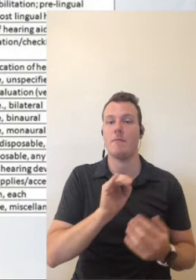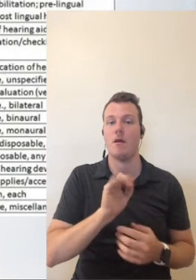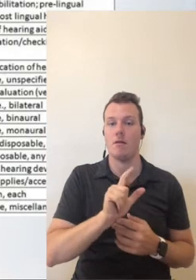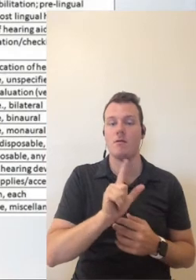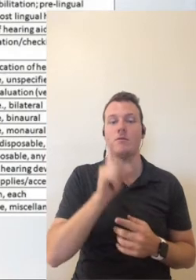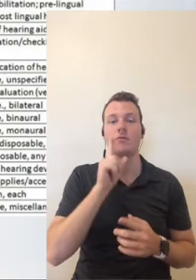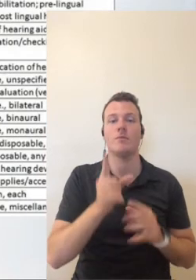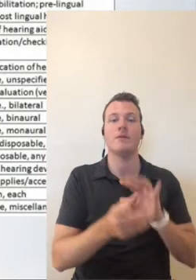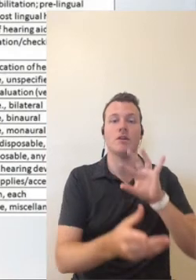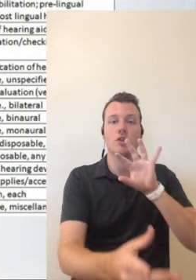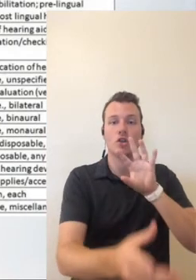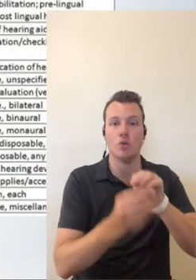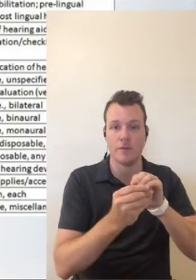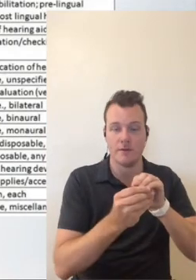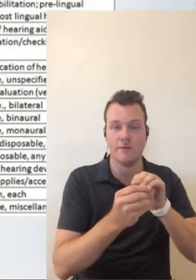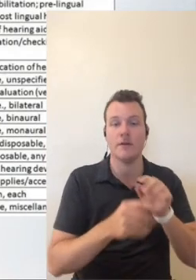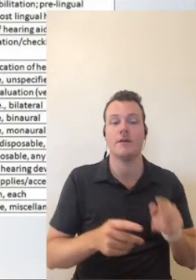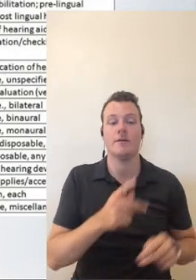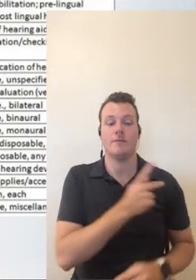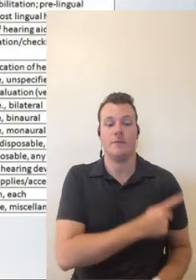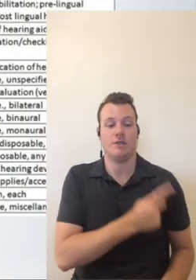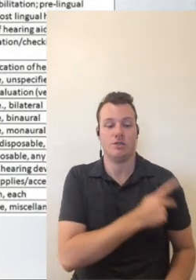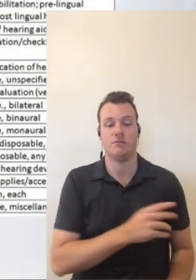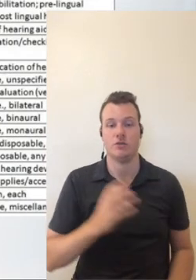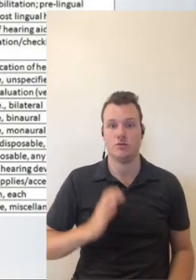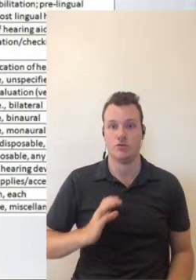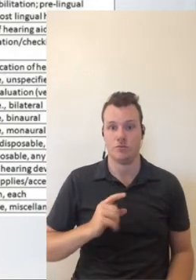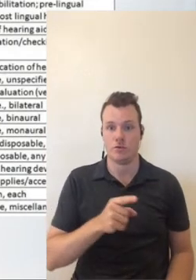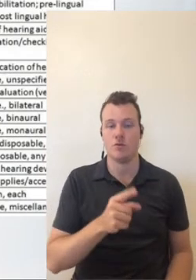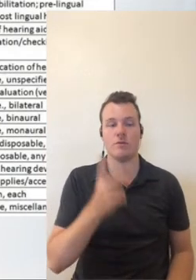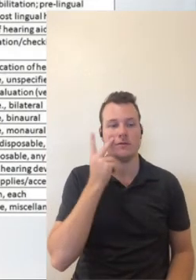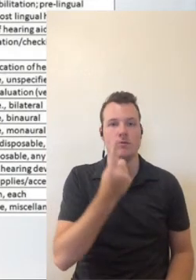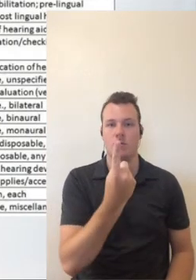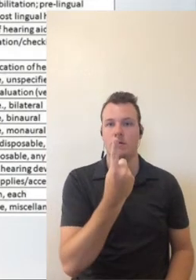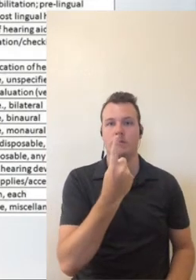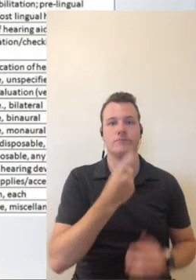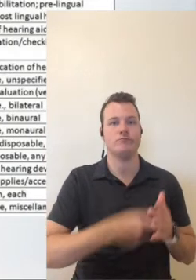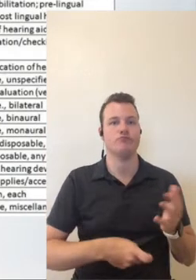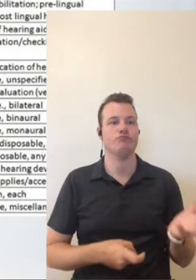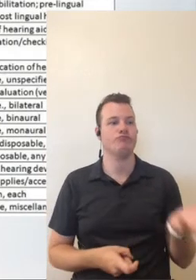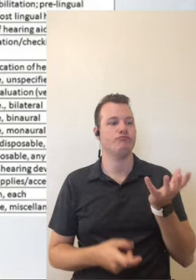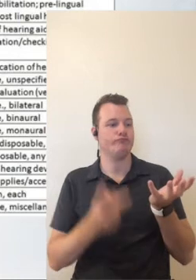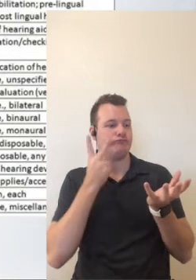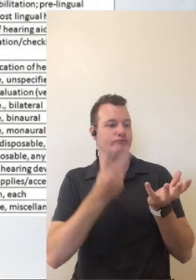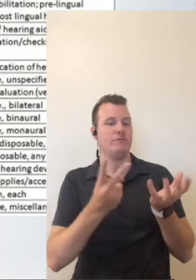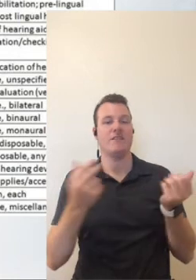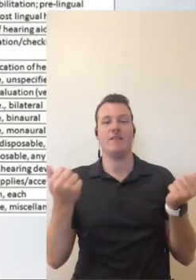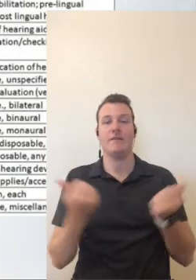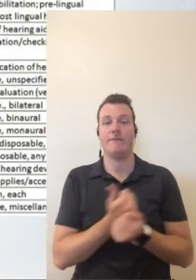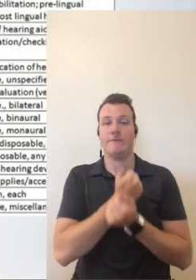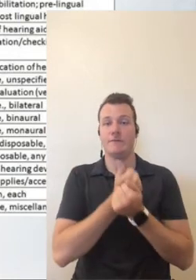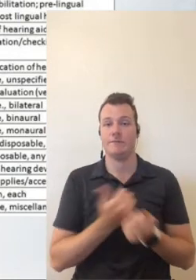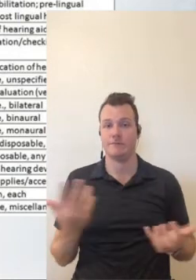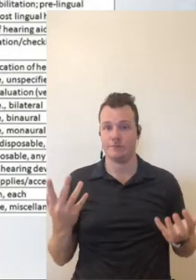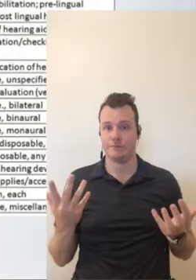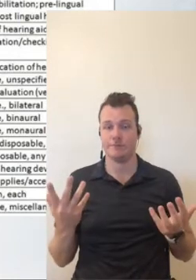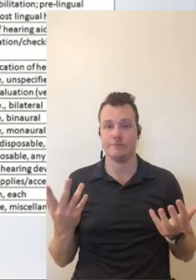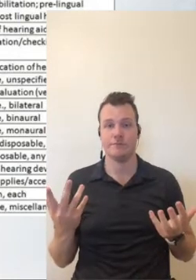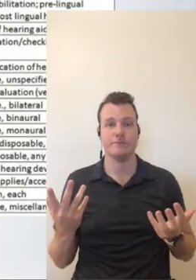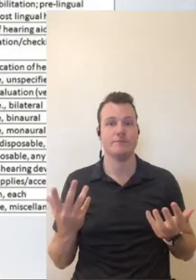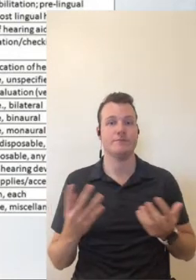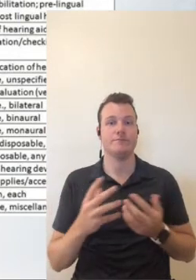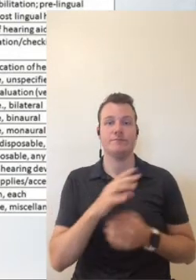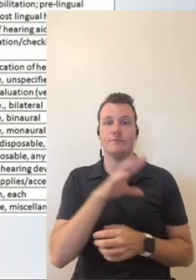to be cumulative. The patient or the consumer is only going to see one price. Everything that